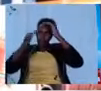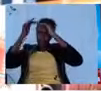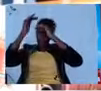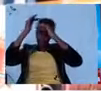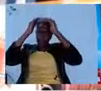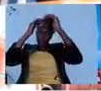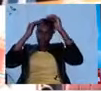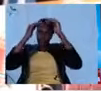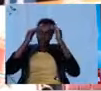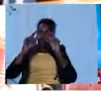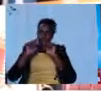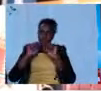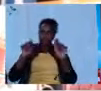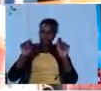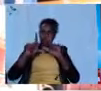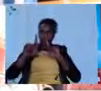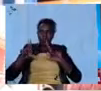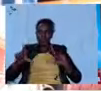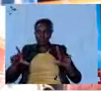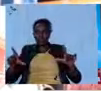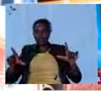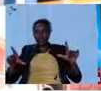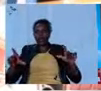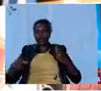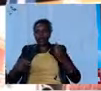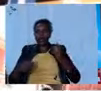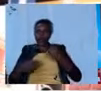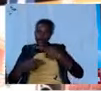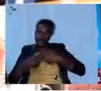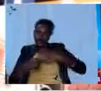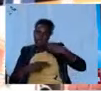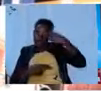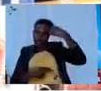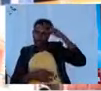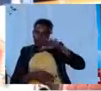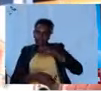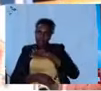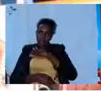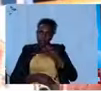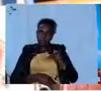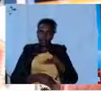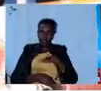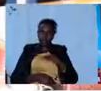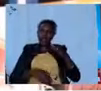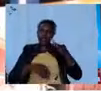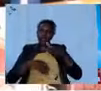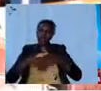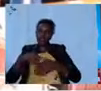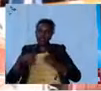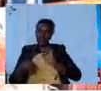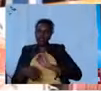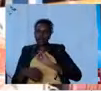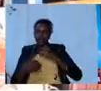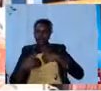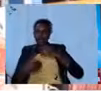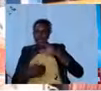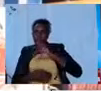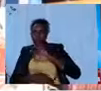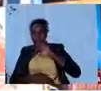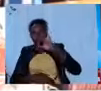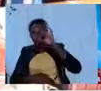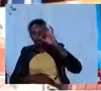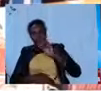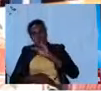on heaven's stable land. A higher plane than I